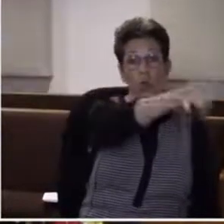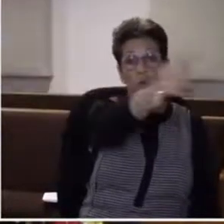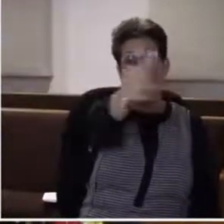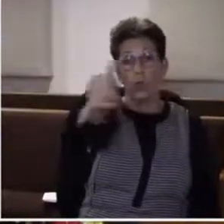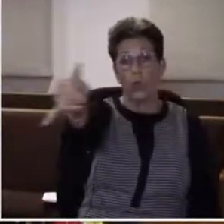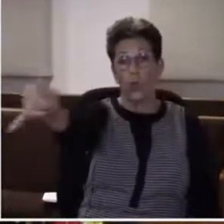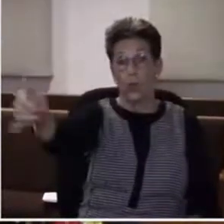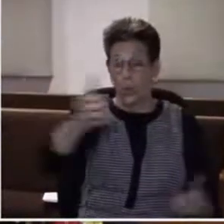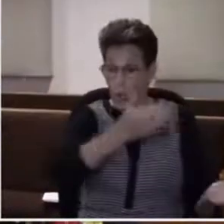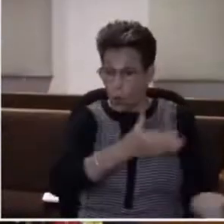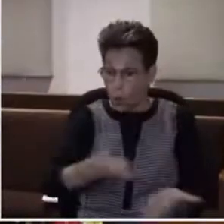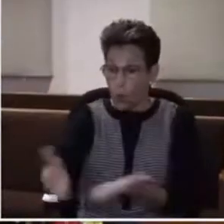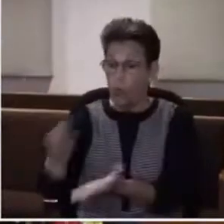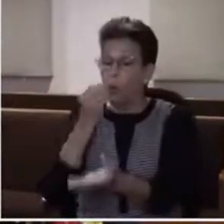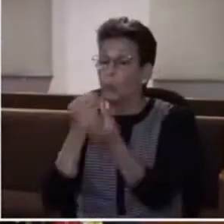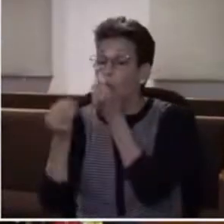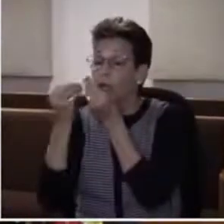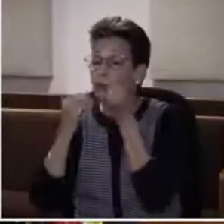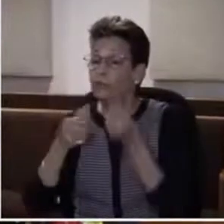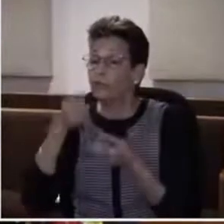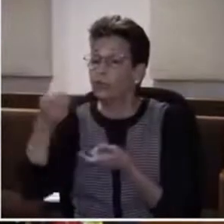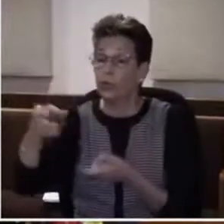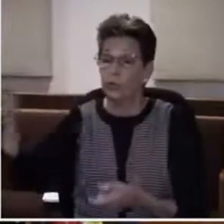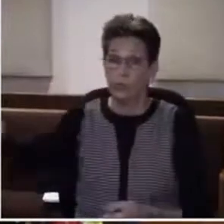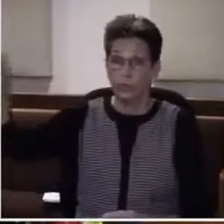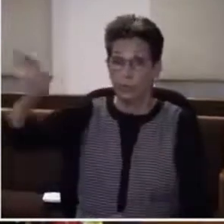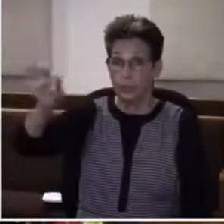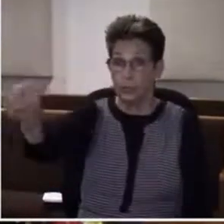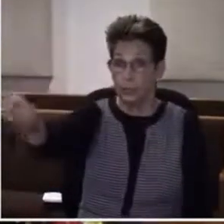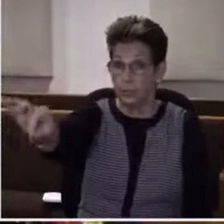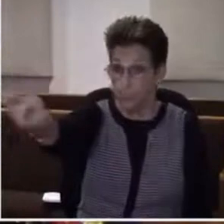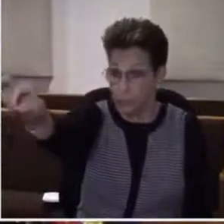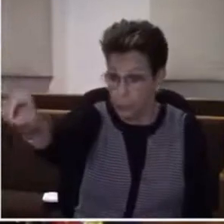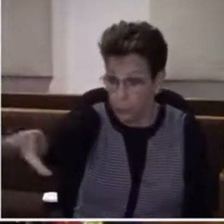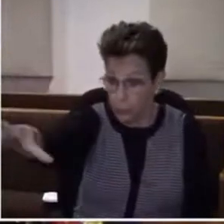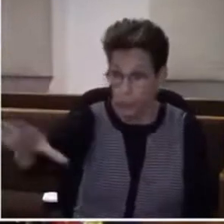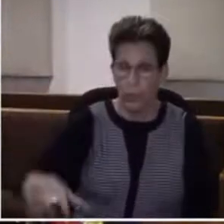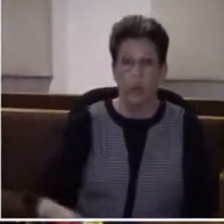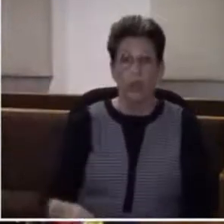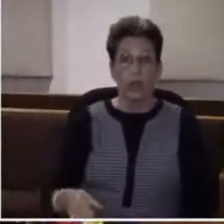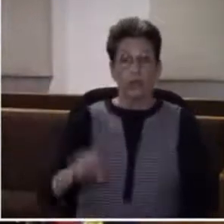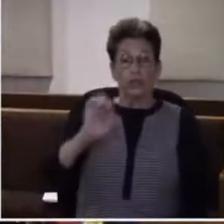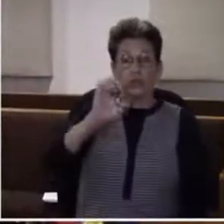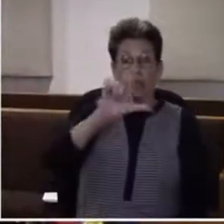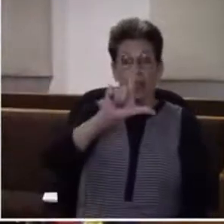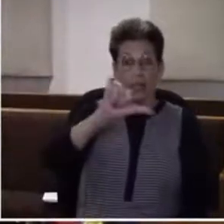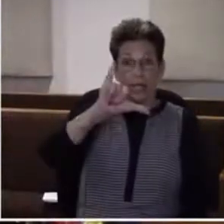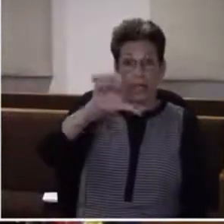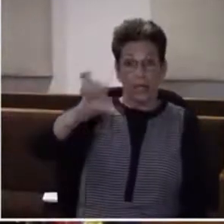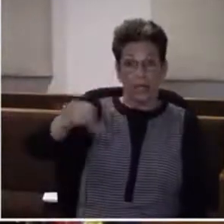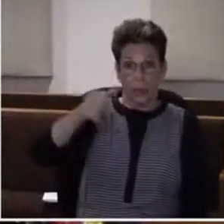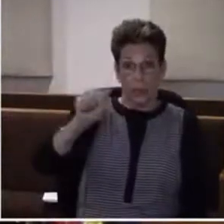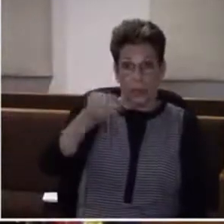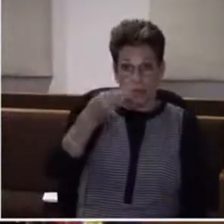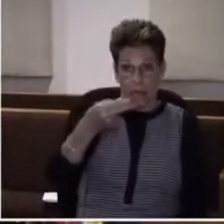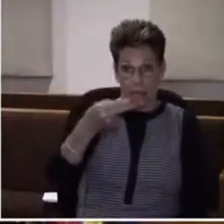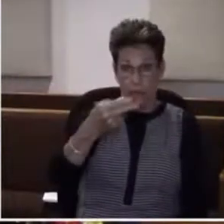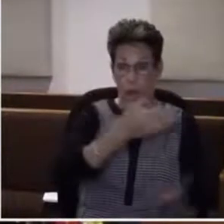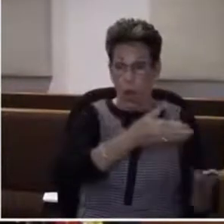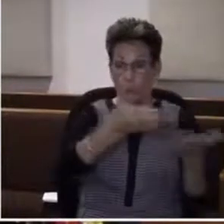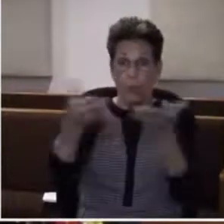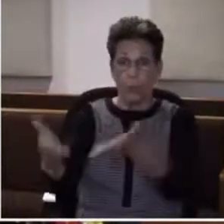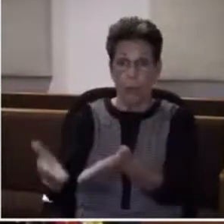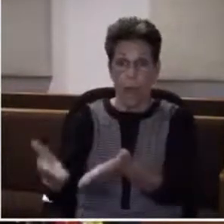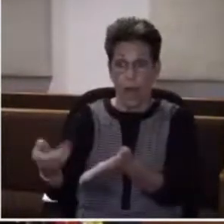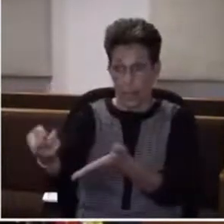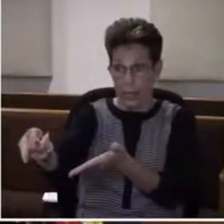So he went and did according unto the word of the Lord, for he went and dwelt by the brook Cherith that is before Jordan. The ravens brought him bread